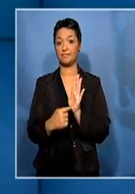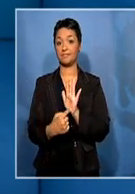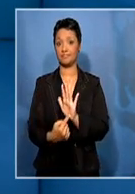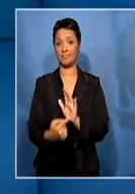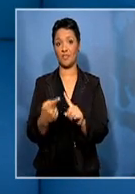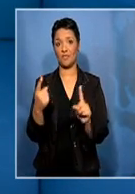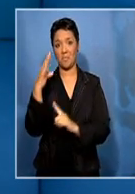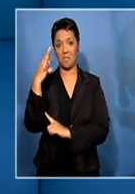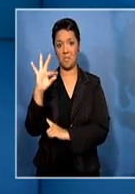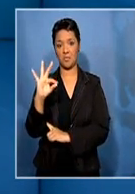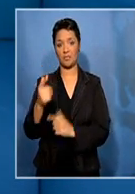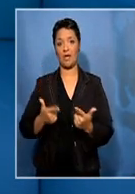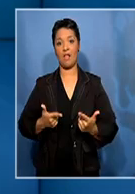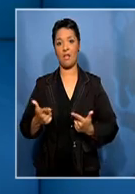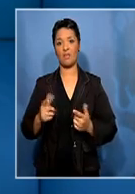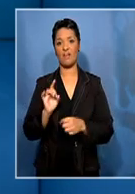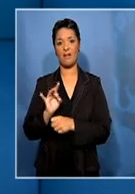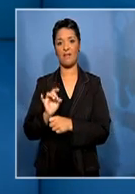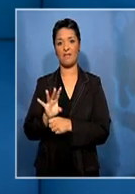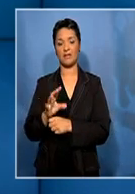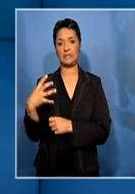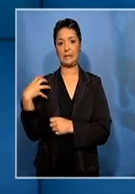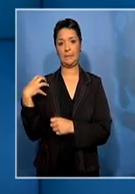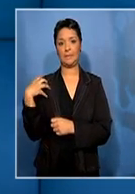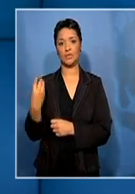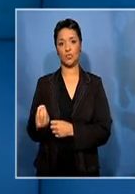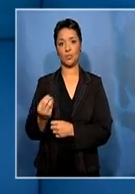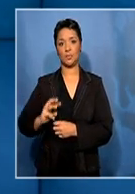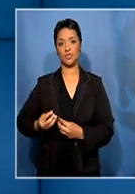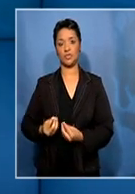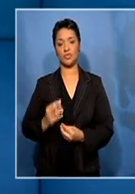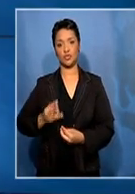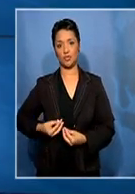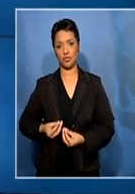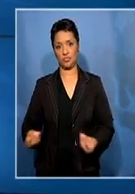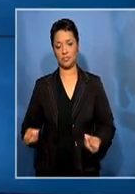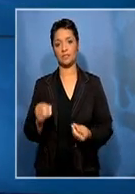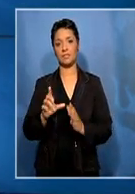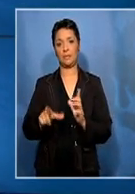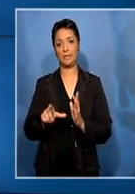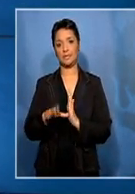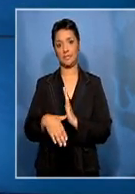Advocate Joyce Maluleke, who's the Special Advisor to the Minister of Women, Children and People with Disabilities, Lulu Qingwa.